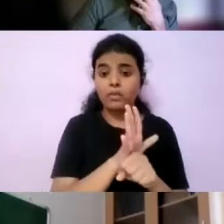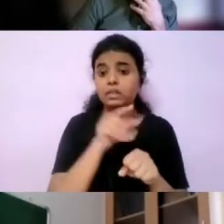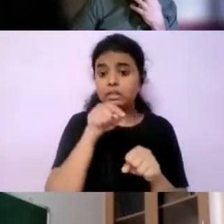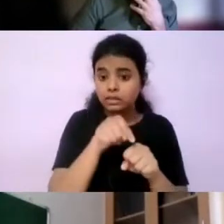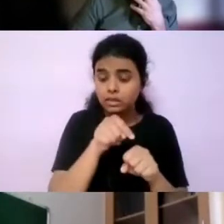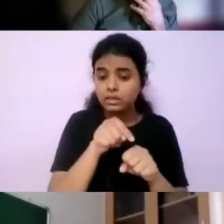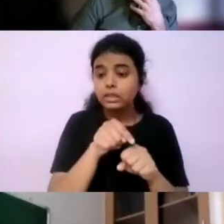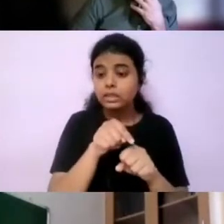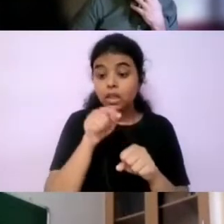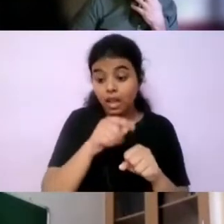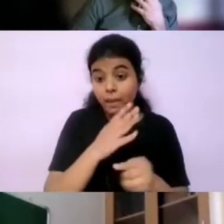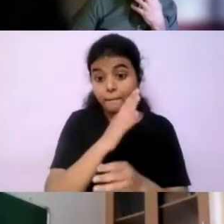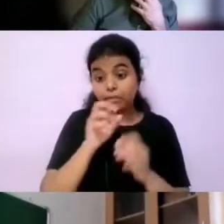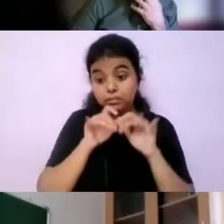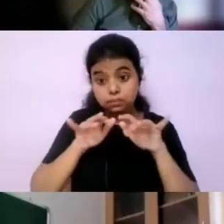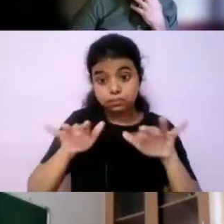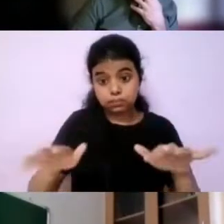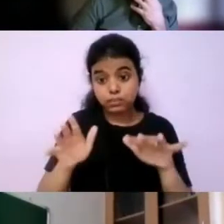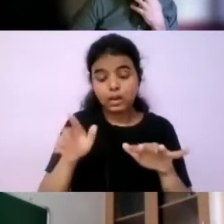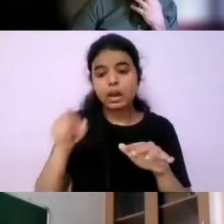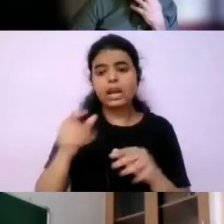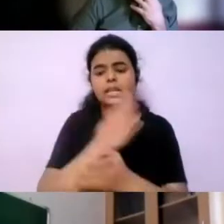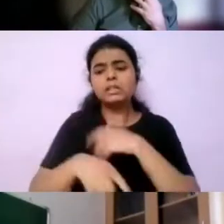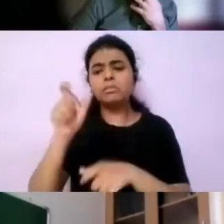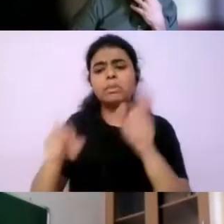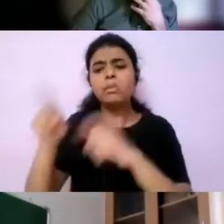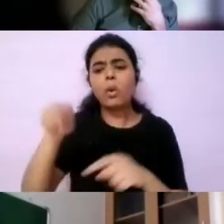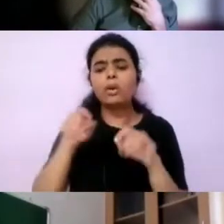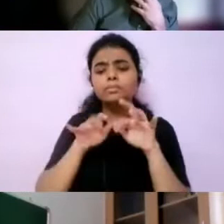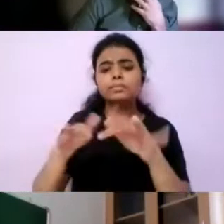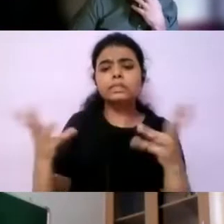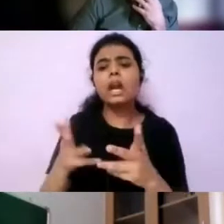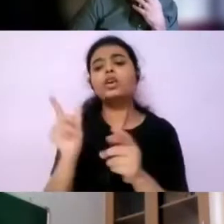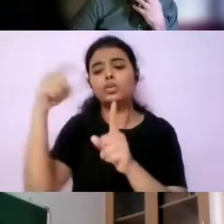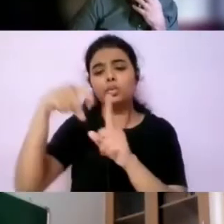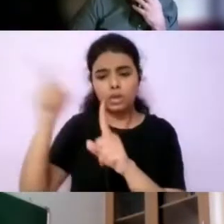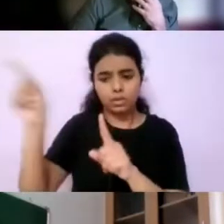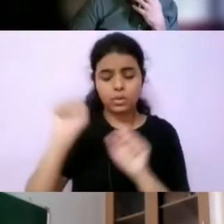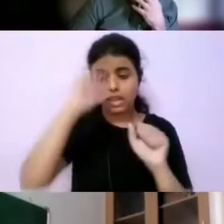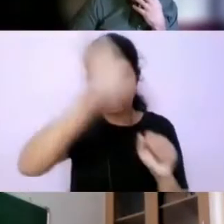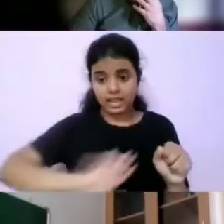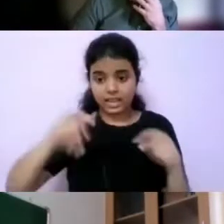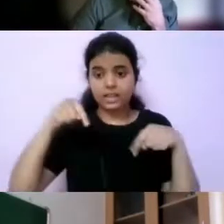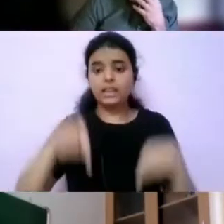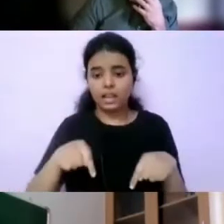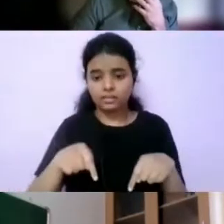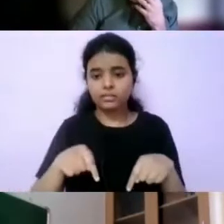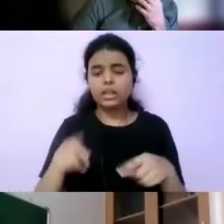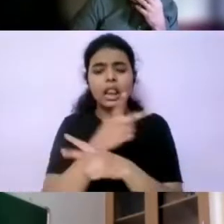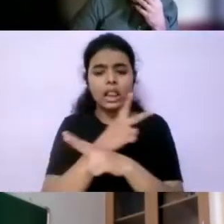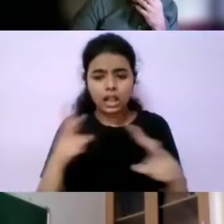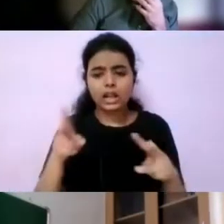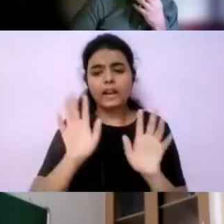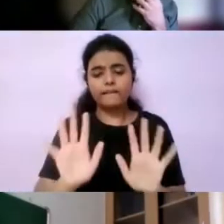on disabled people in the UK. In Indian disability studies circles, we know Professor Watson by the different editions of